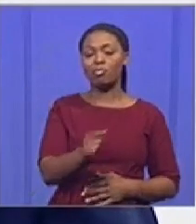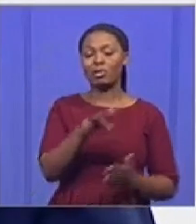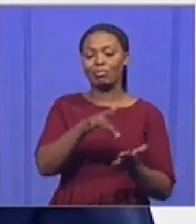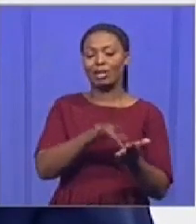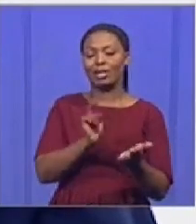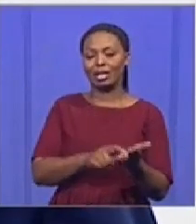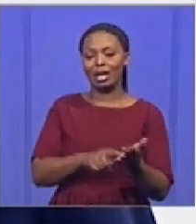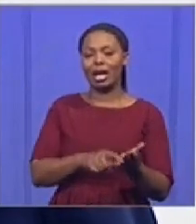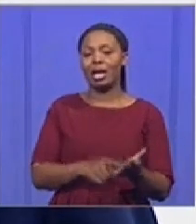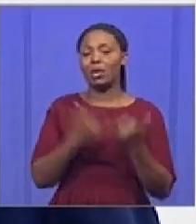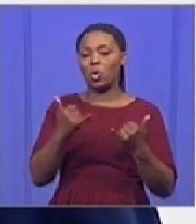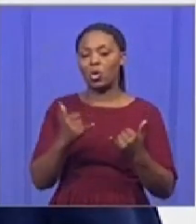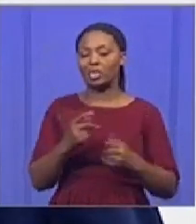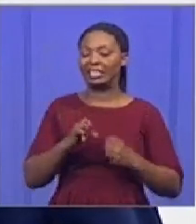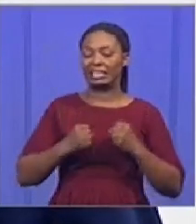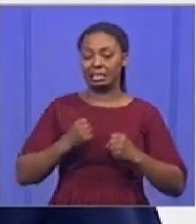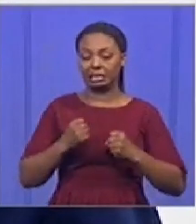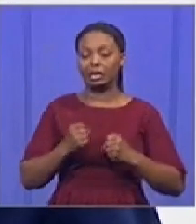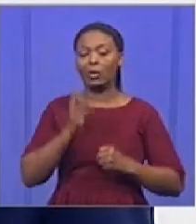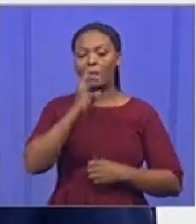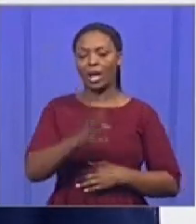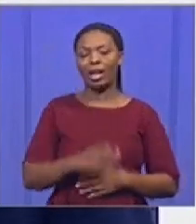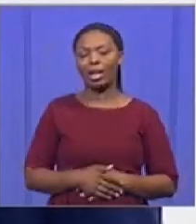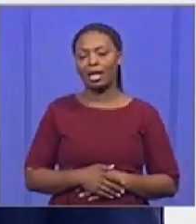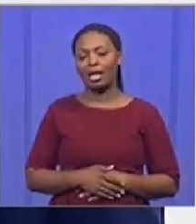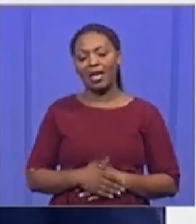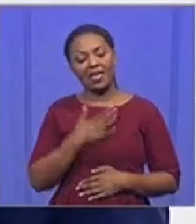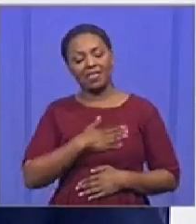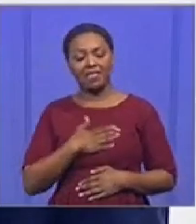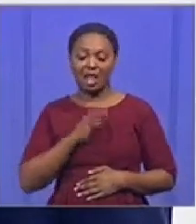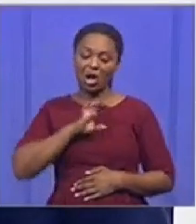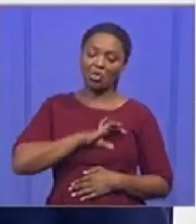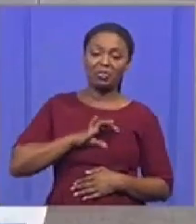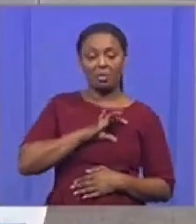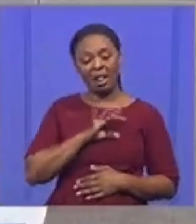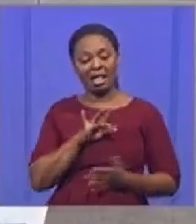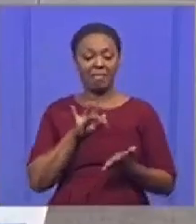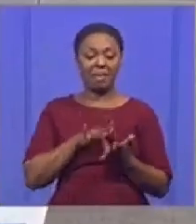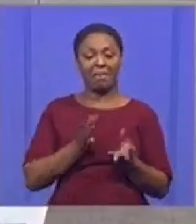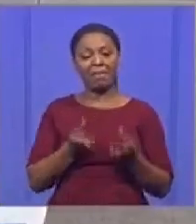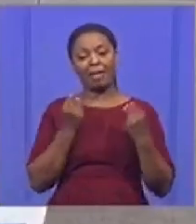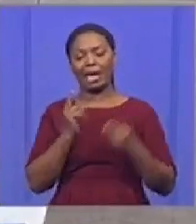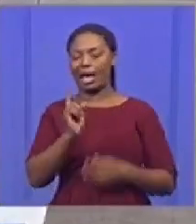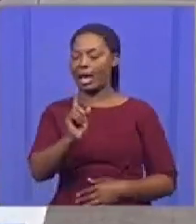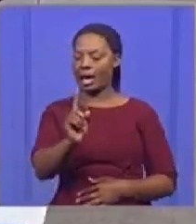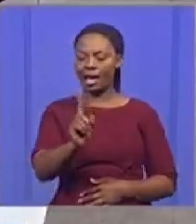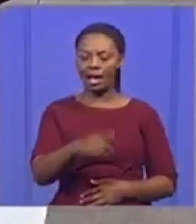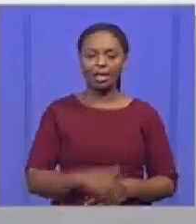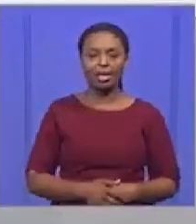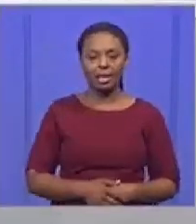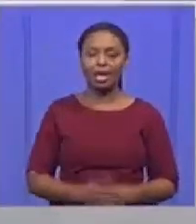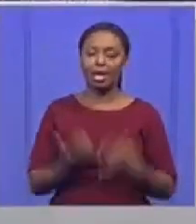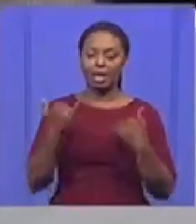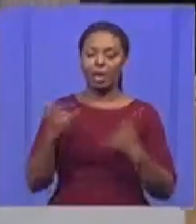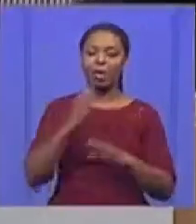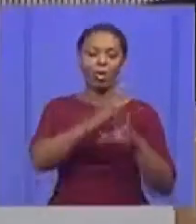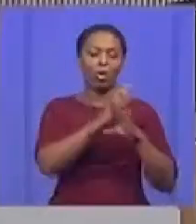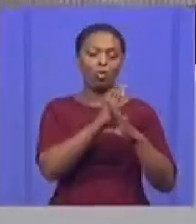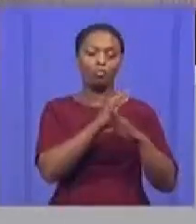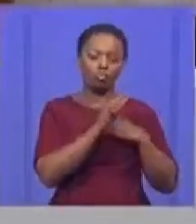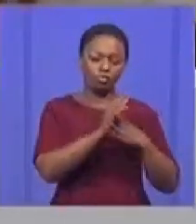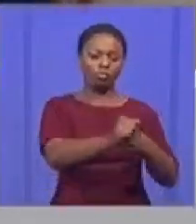pulled hither and thither in the next few days, mustn't become too comfortable. Kgato eno e tlile go neela COPE tšhono ya go ka